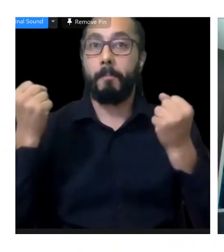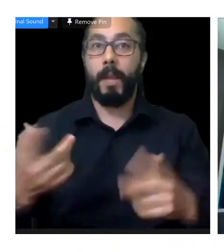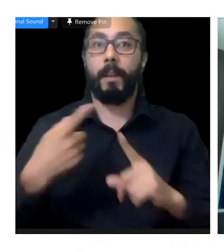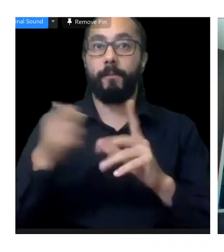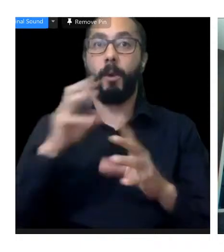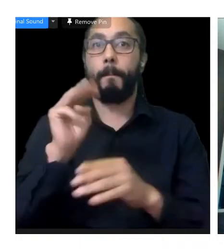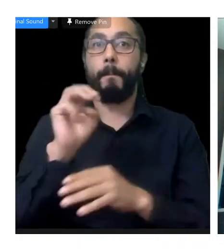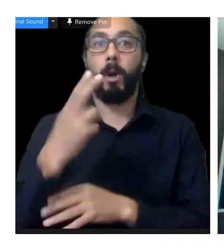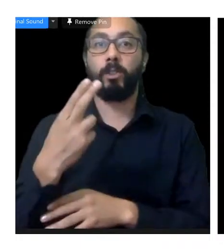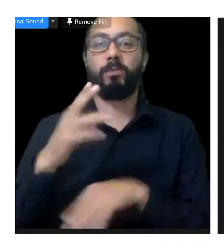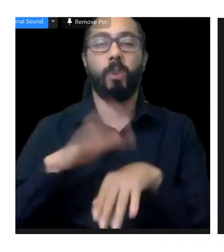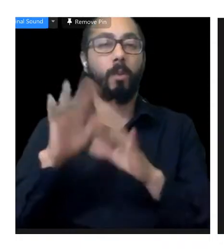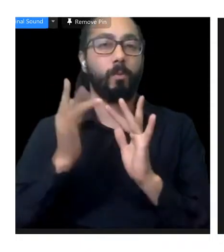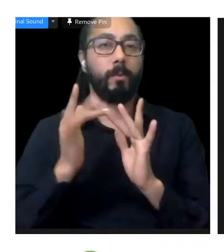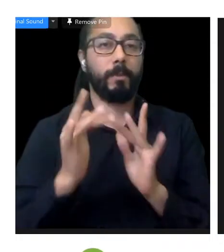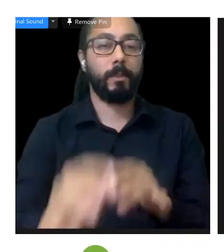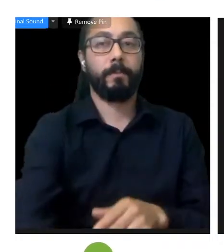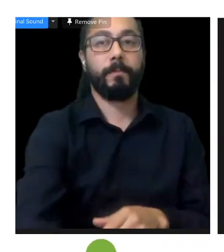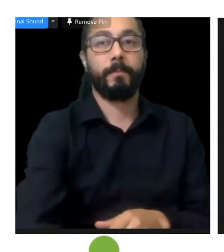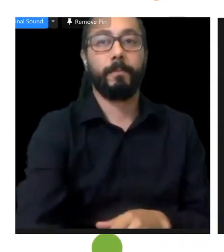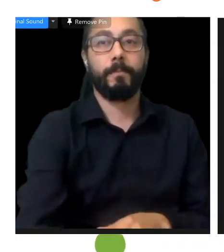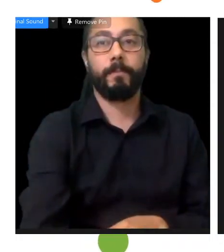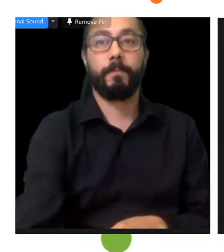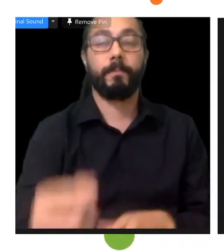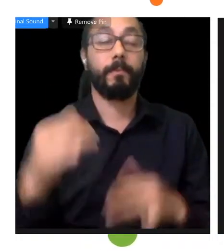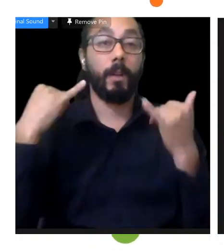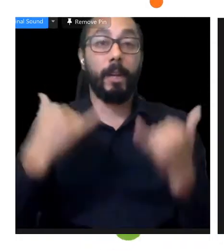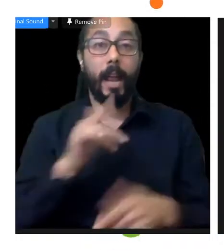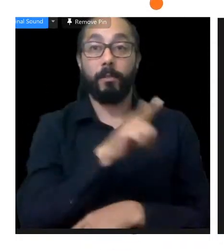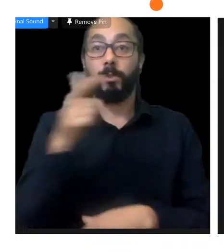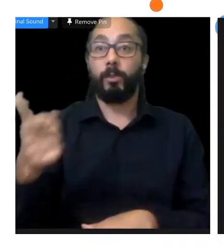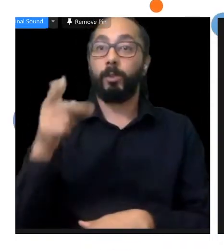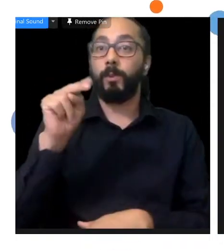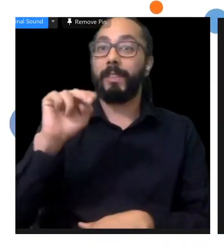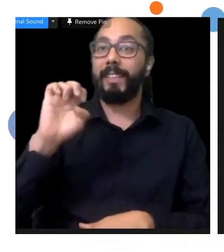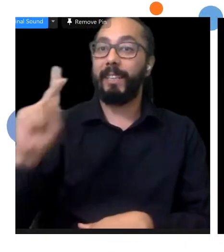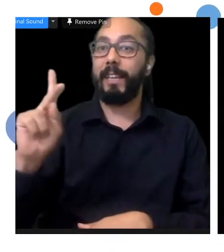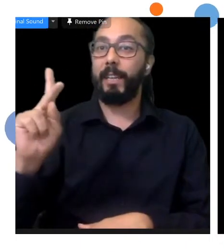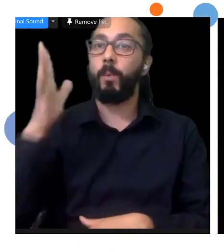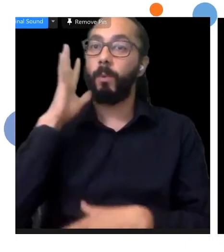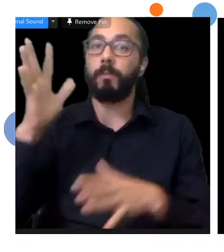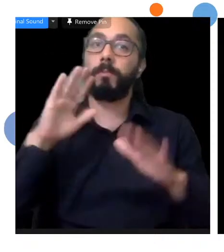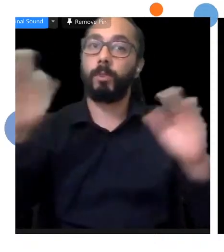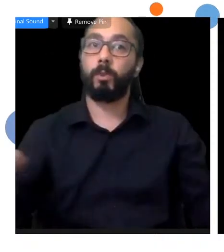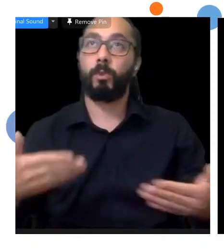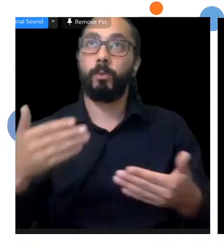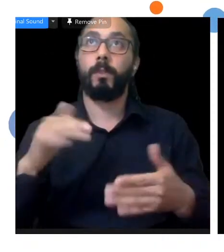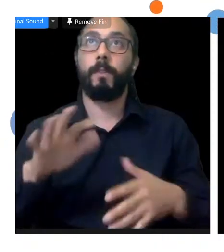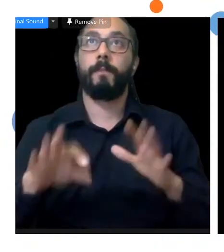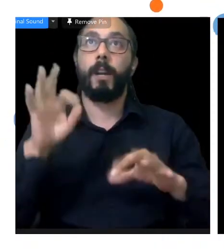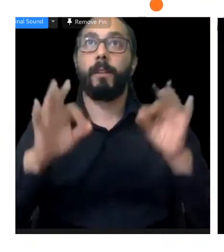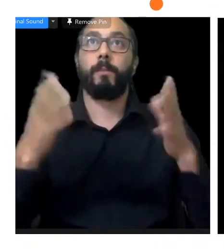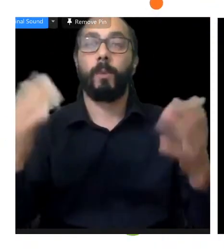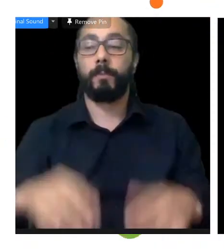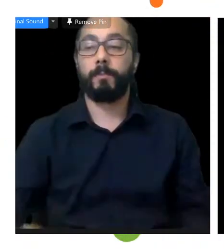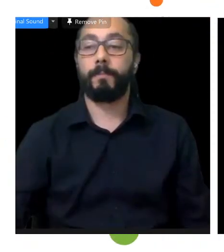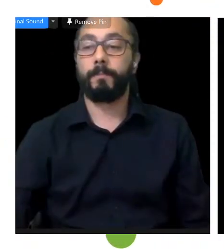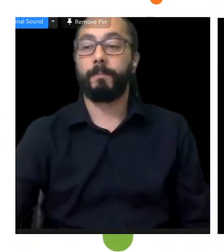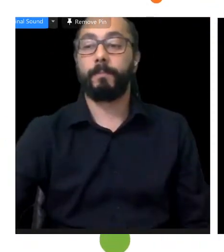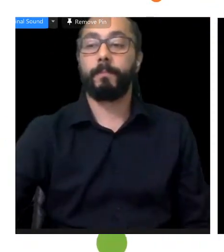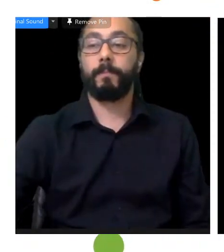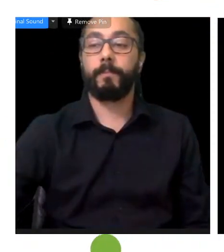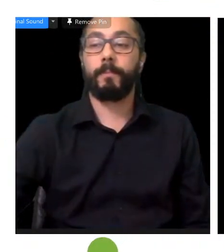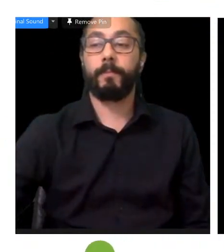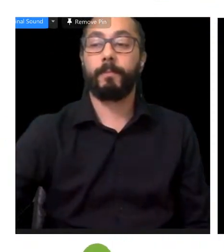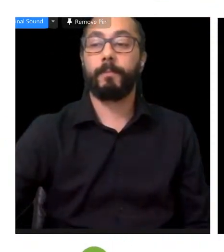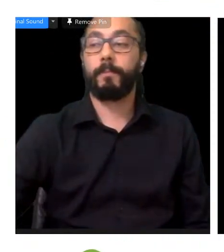me turn it over to Nik, who can walk us through the findings. Nik, over to you. Thanks, Maggie, and hello, everyone. And Maggie,